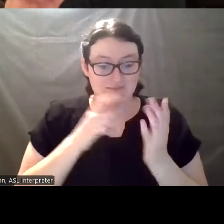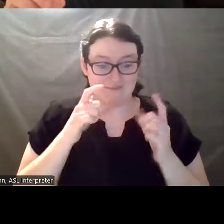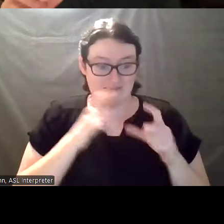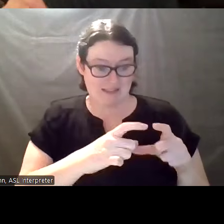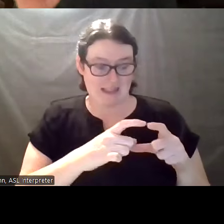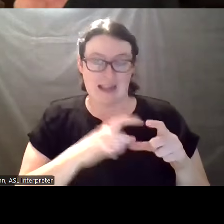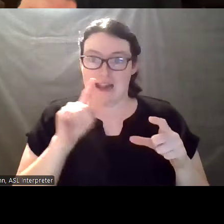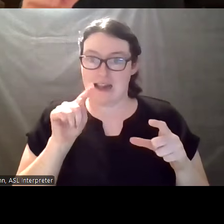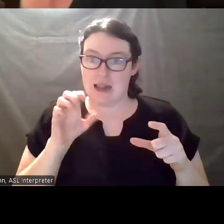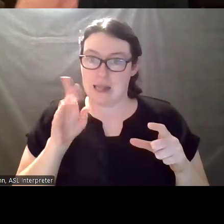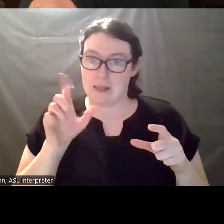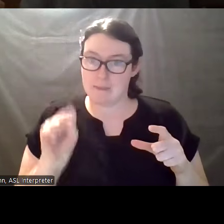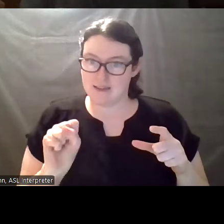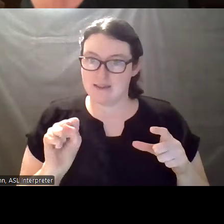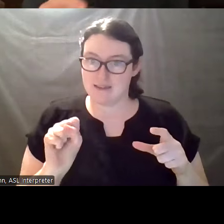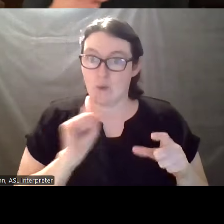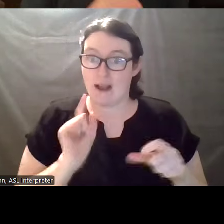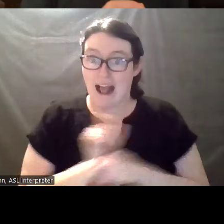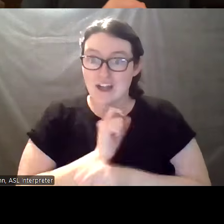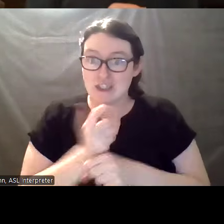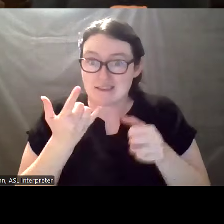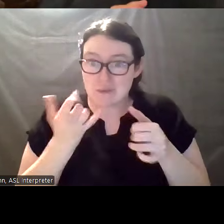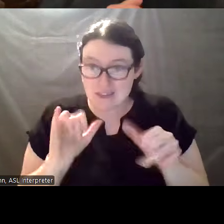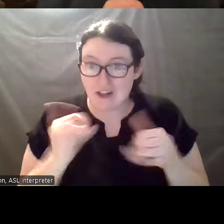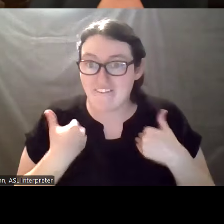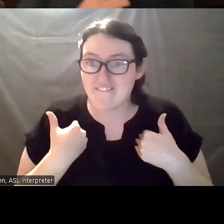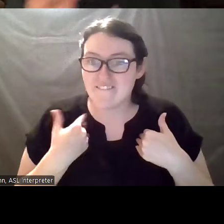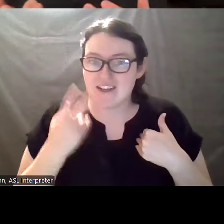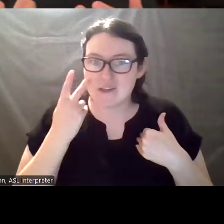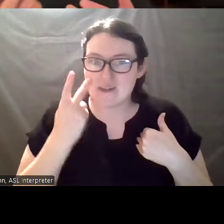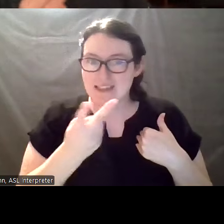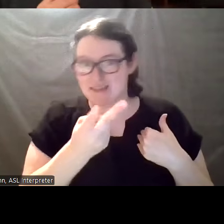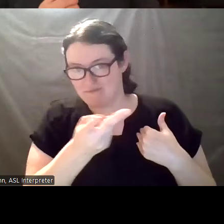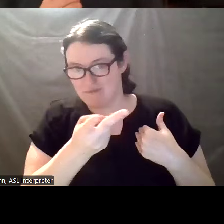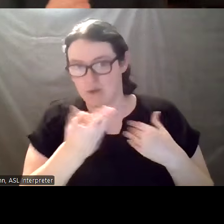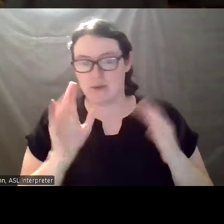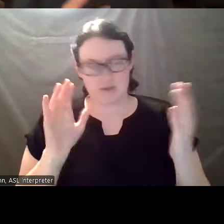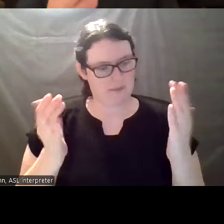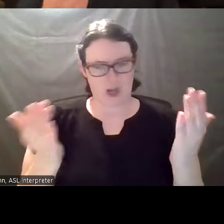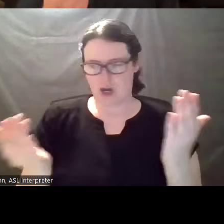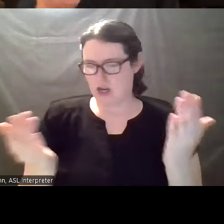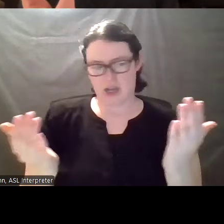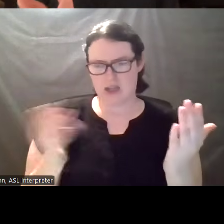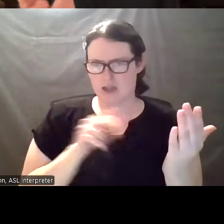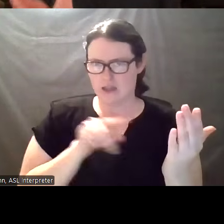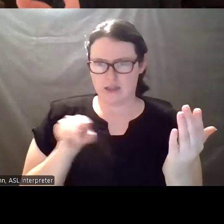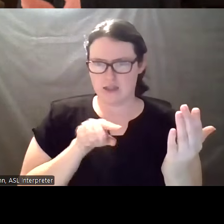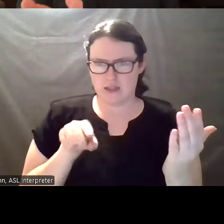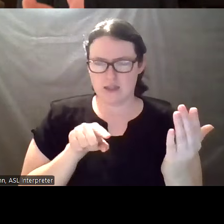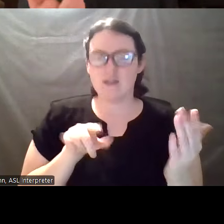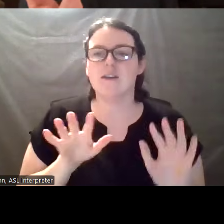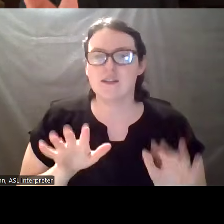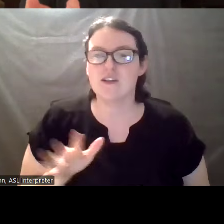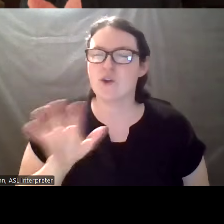office. Those are actually preserved, and you can see some of the two here that he was comparing. Um, these come from about